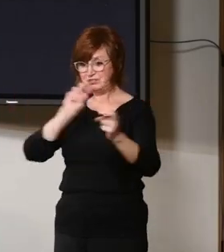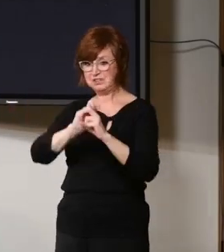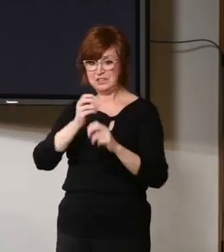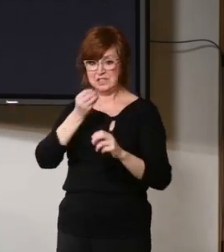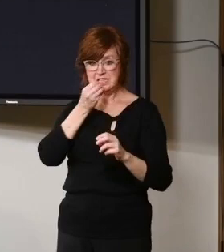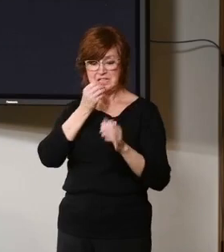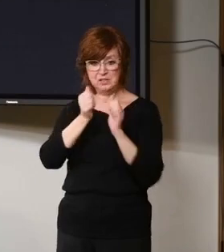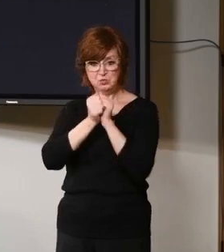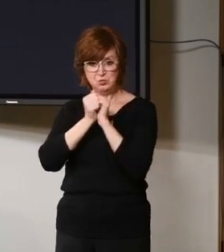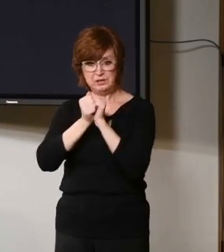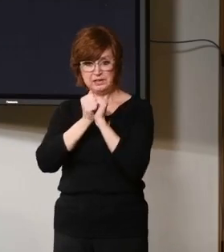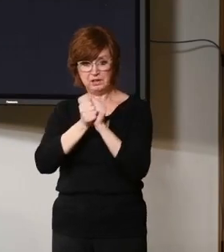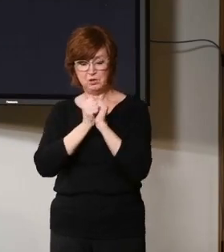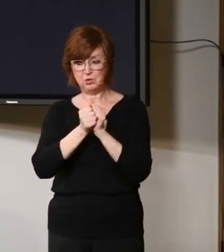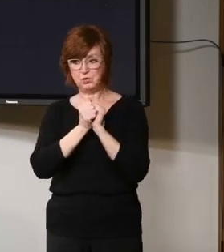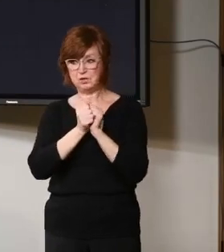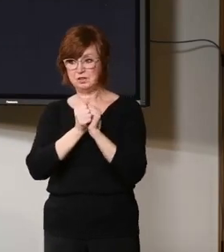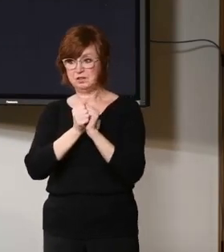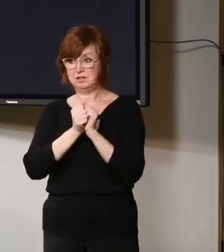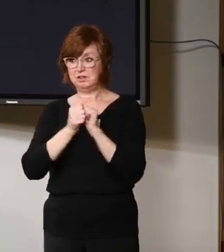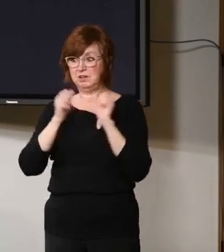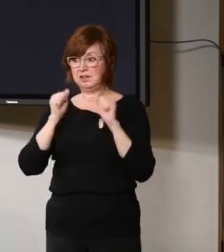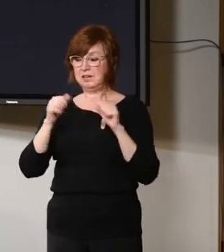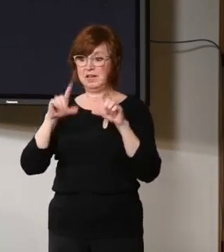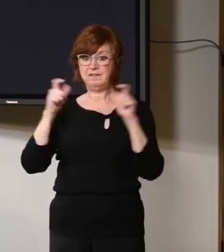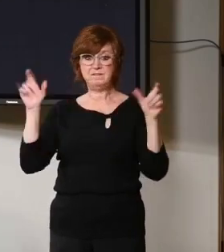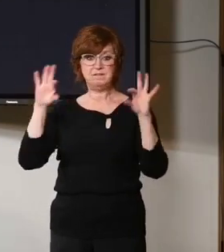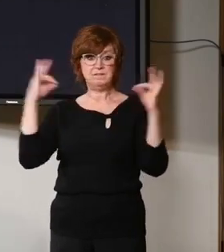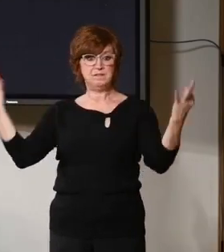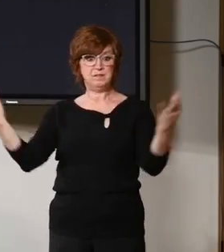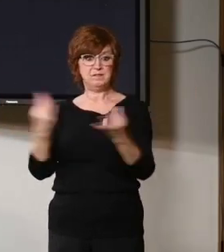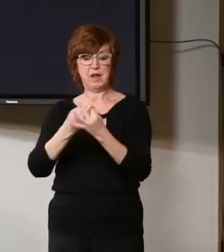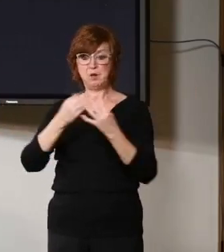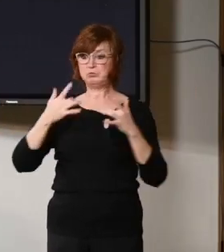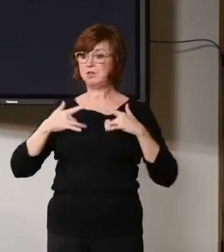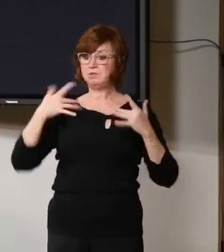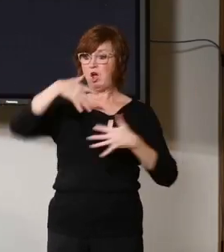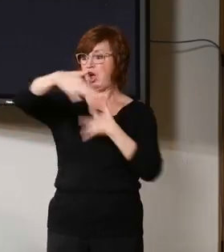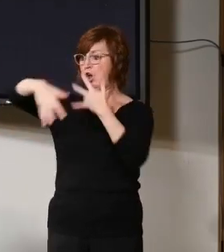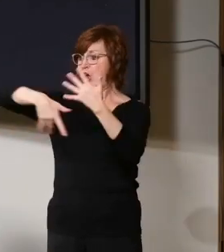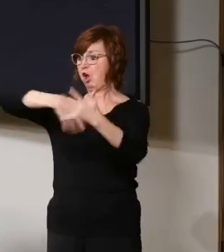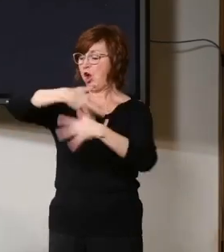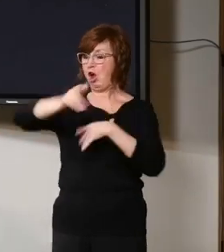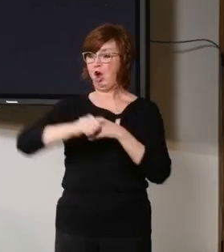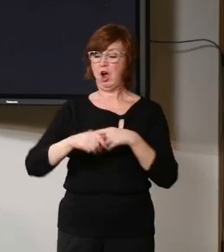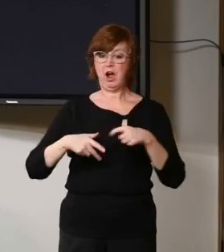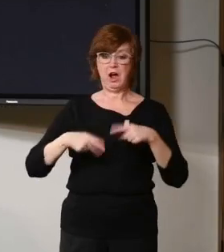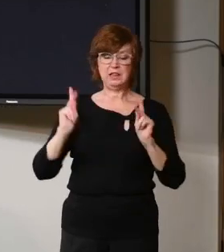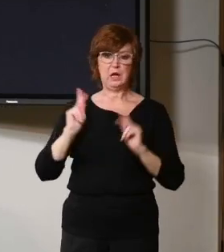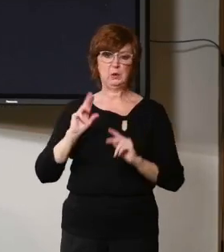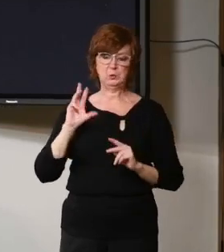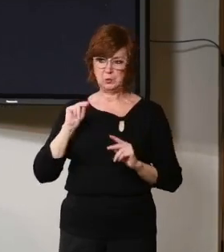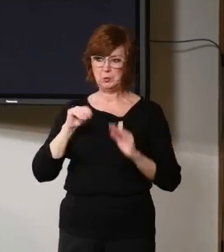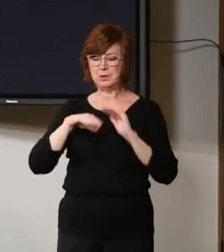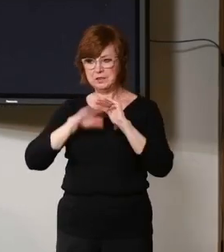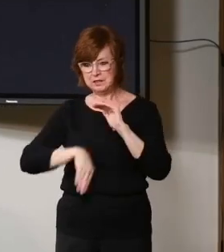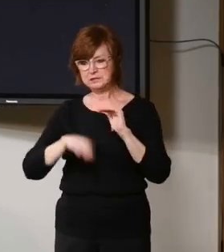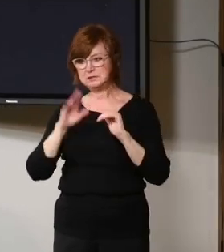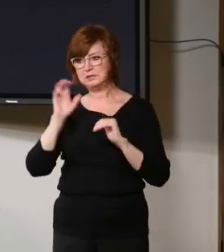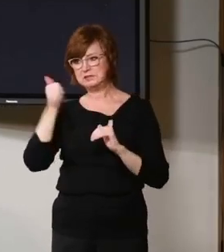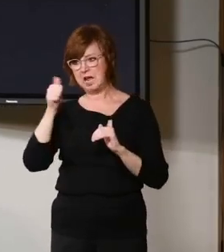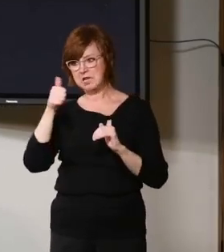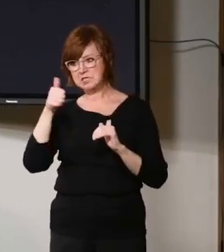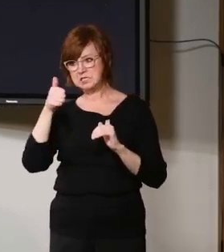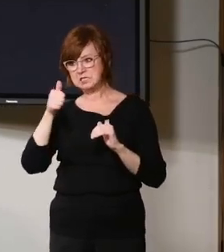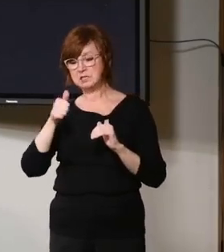it's now a public health order that you cannot get together, even in a home setting, unless you live in the same household. That